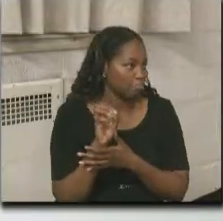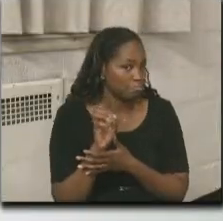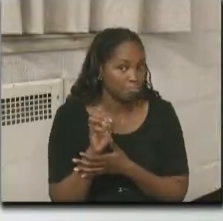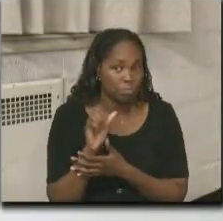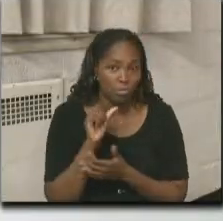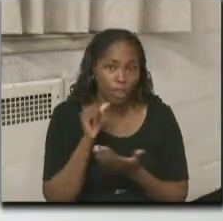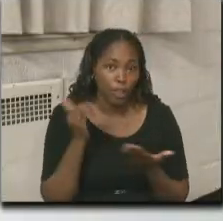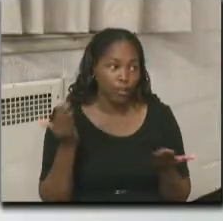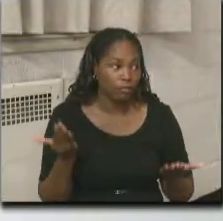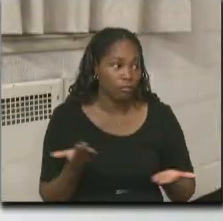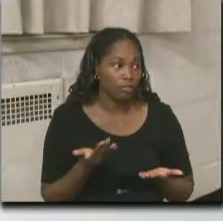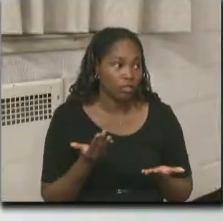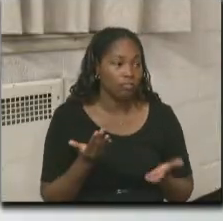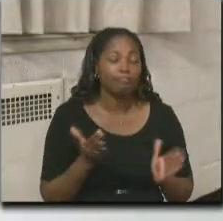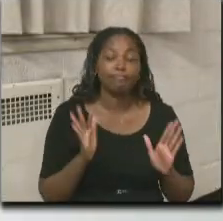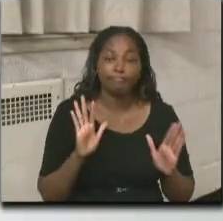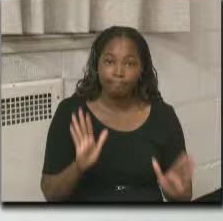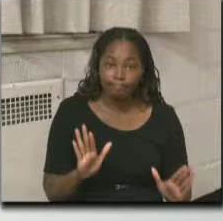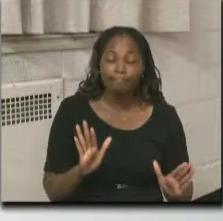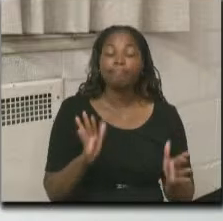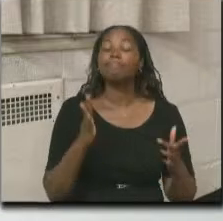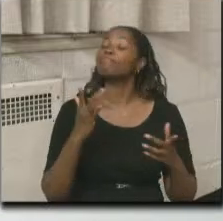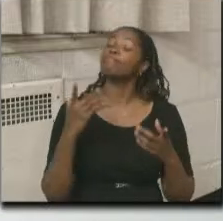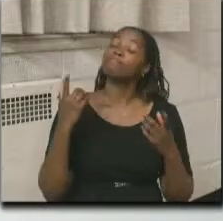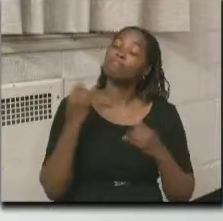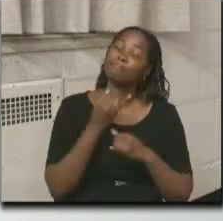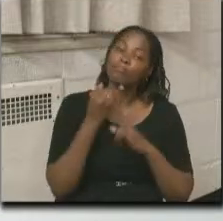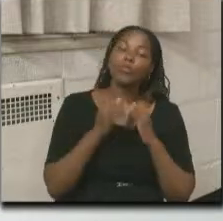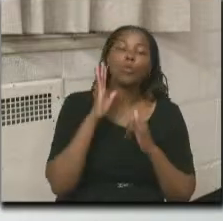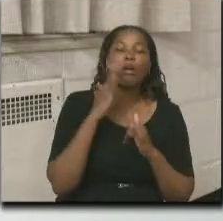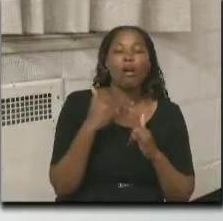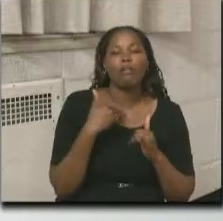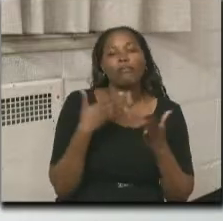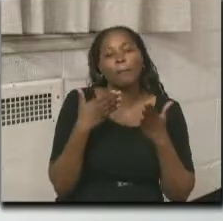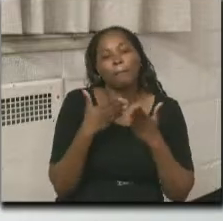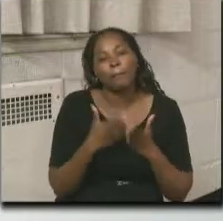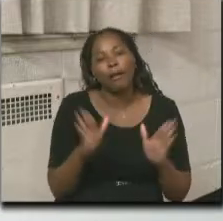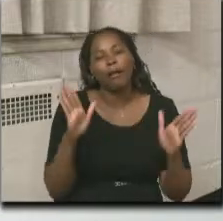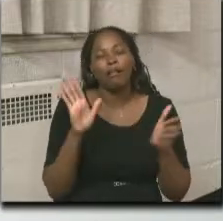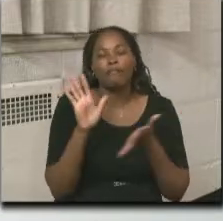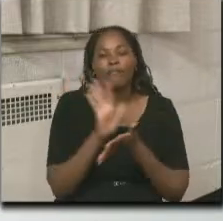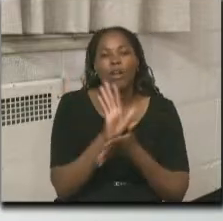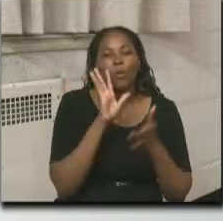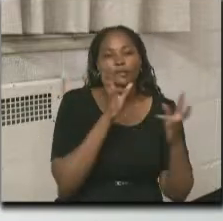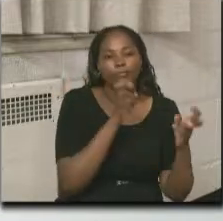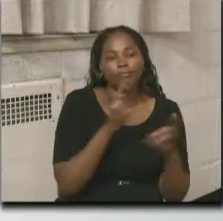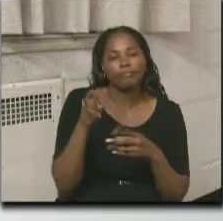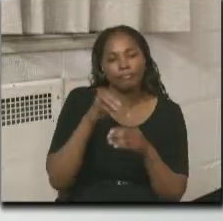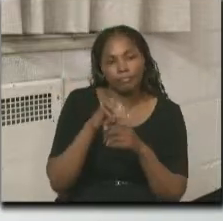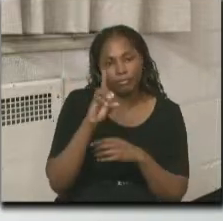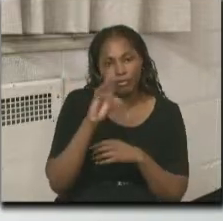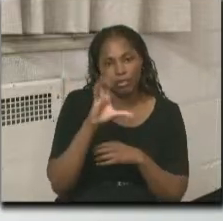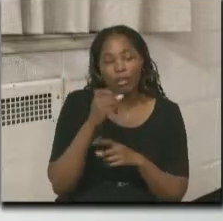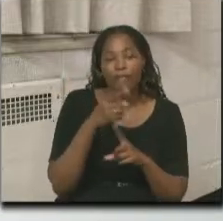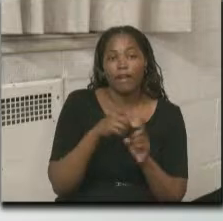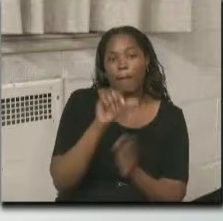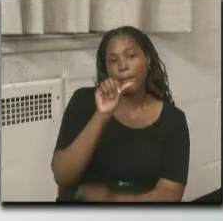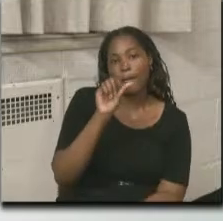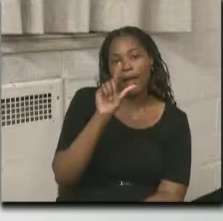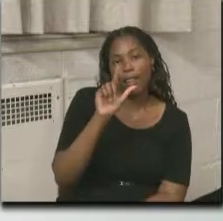there will be a public video added to board docs from Aletha Jerry